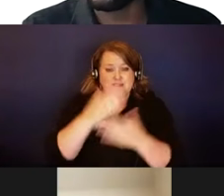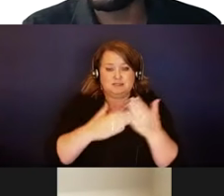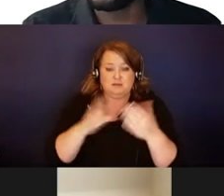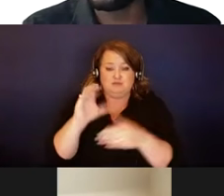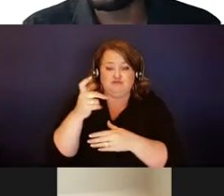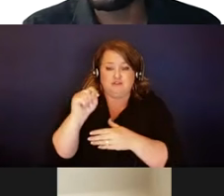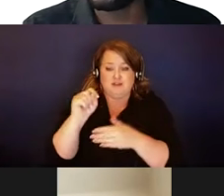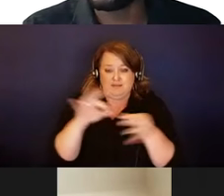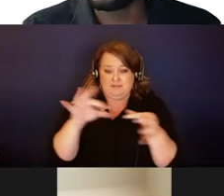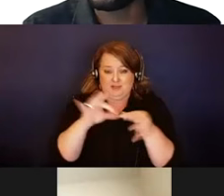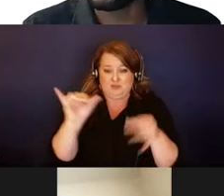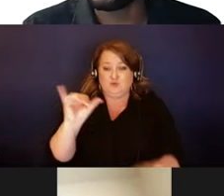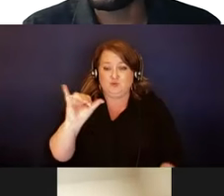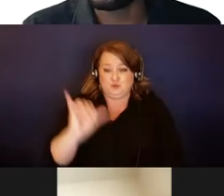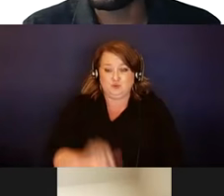too.